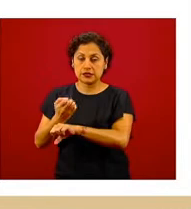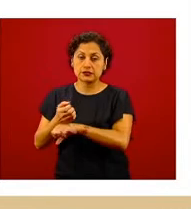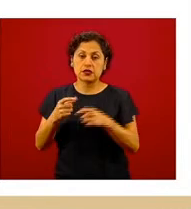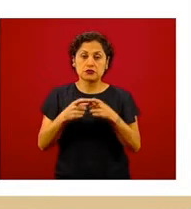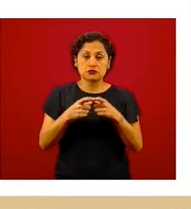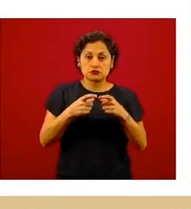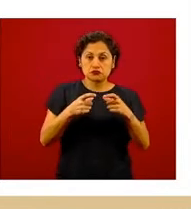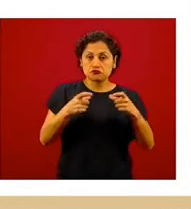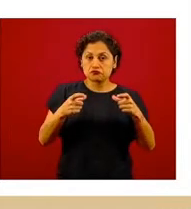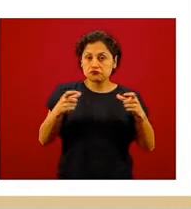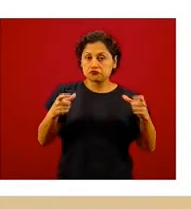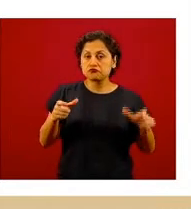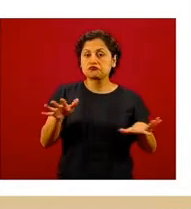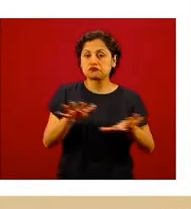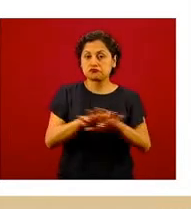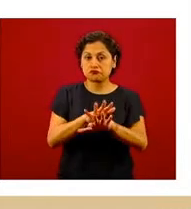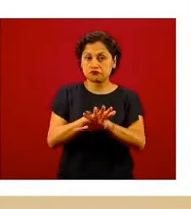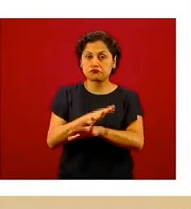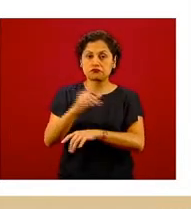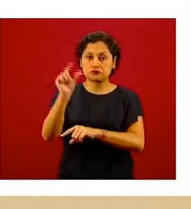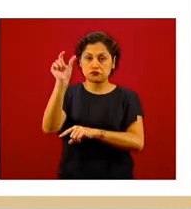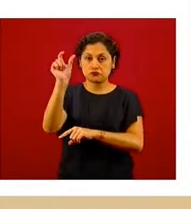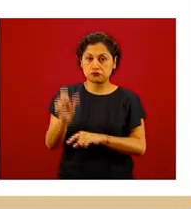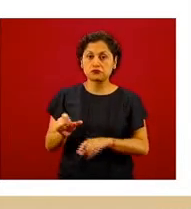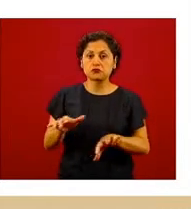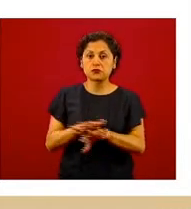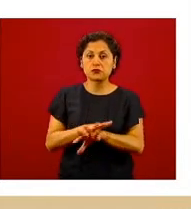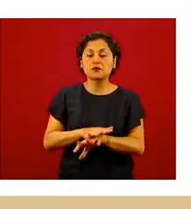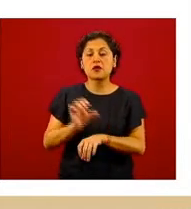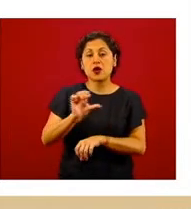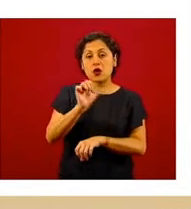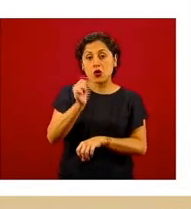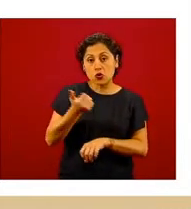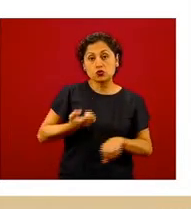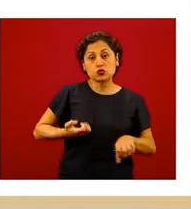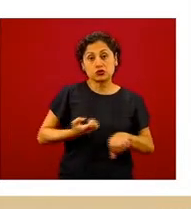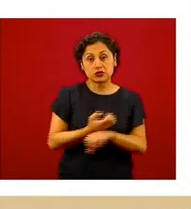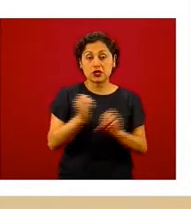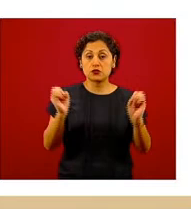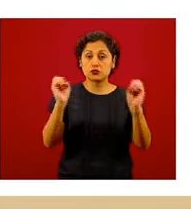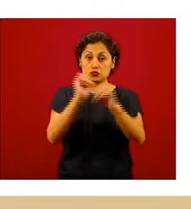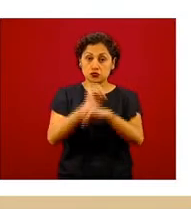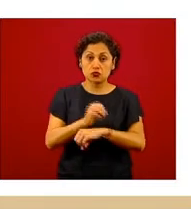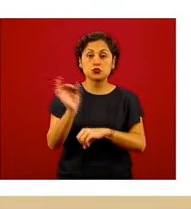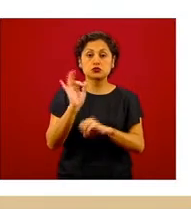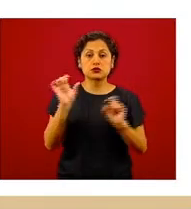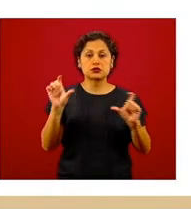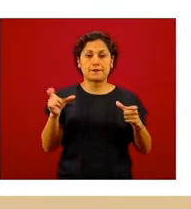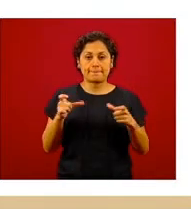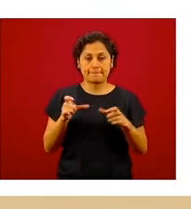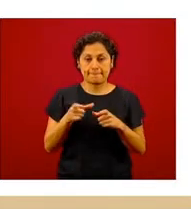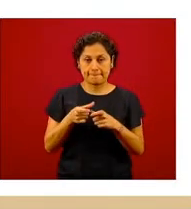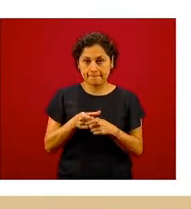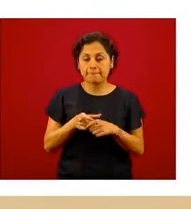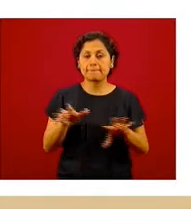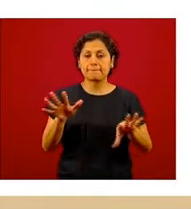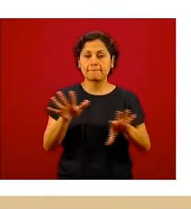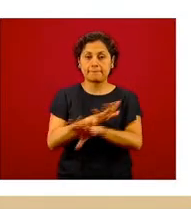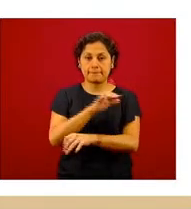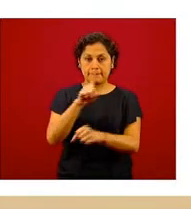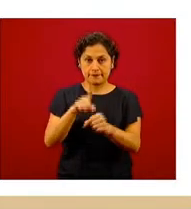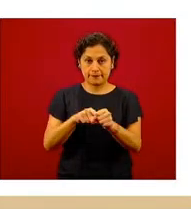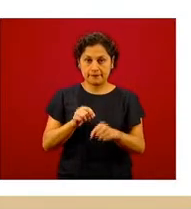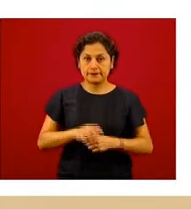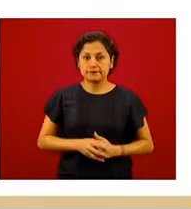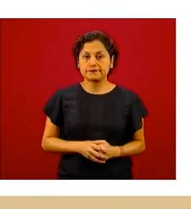This could change based on the number of cases that come in, but the darker colors, you can see which states are there going down